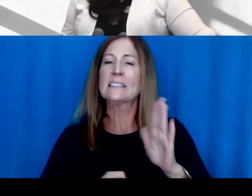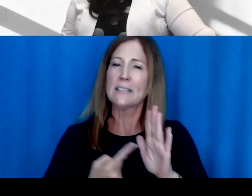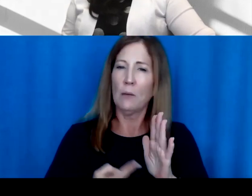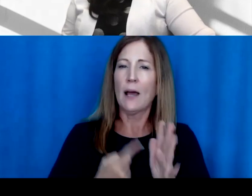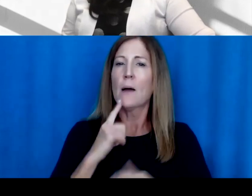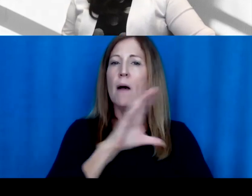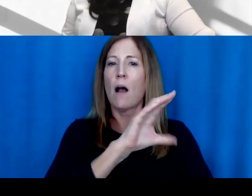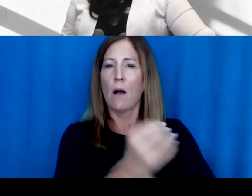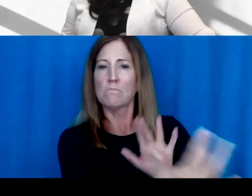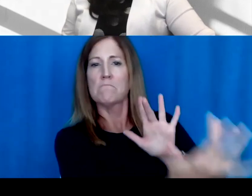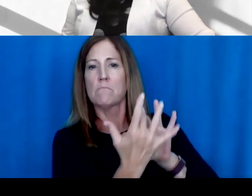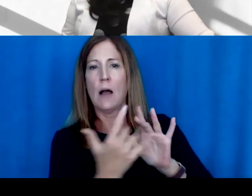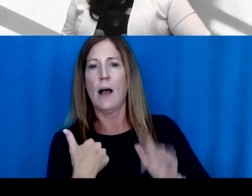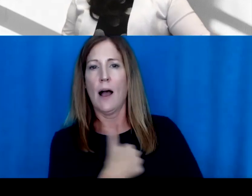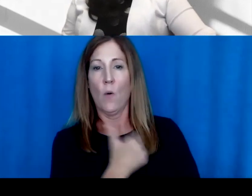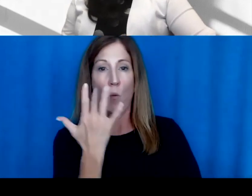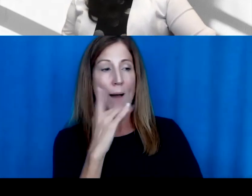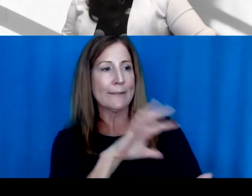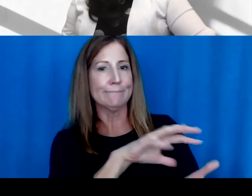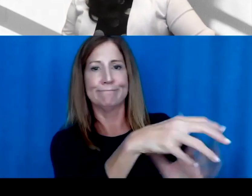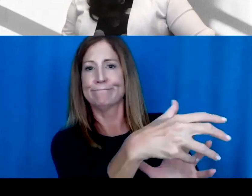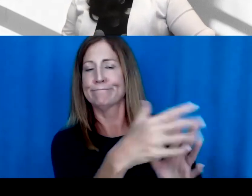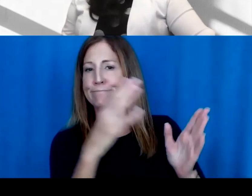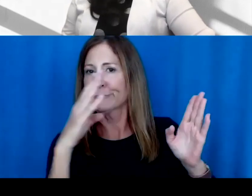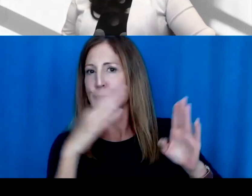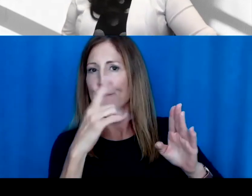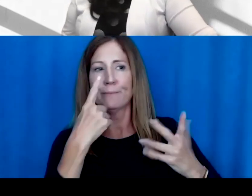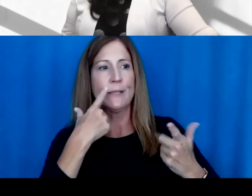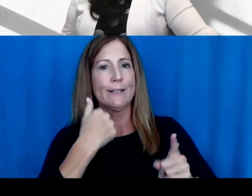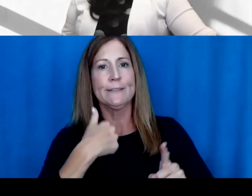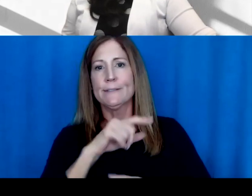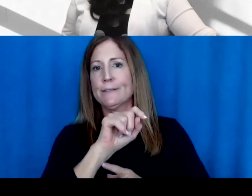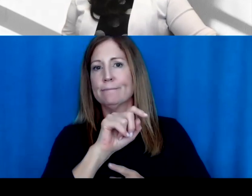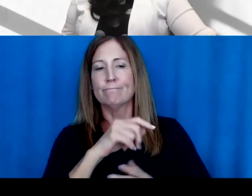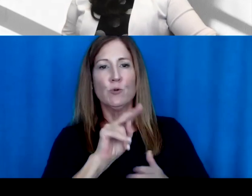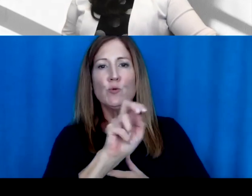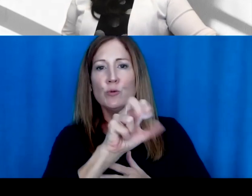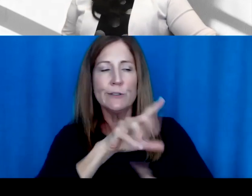out to us because they are in trouble, right? Because they're in the media. And, that's one of the